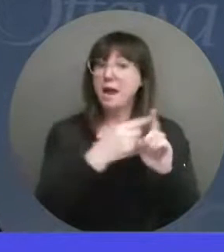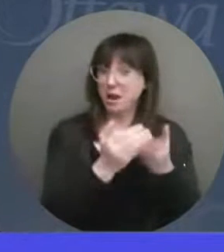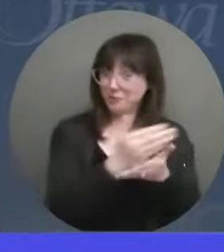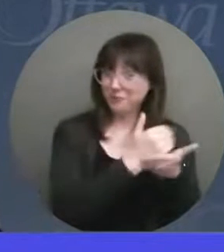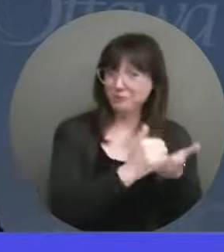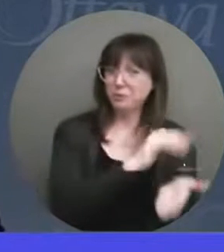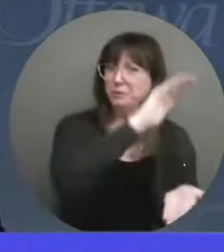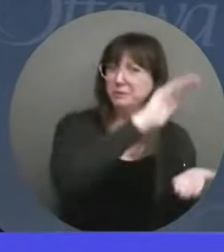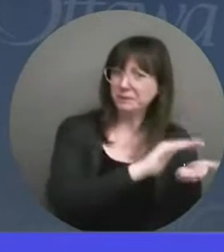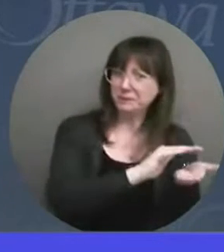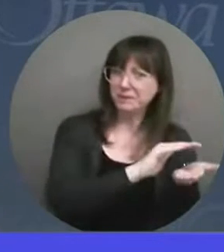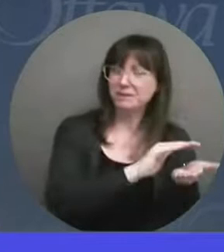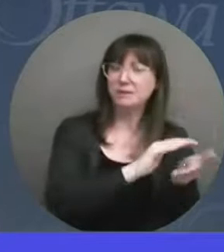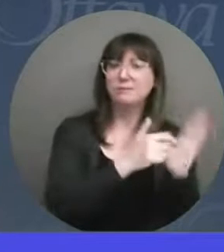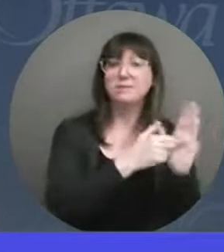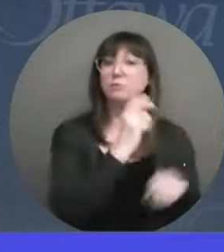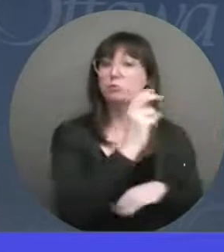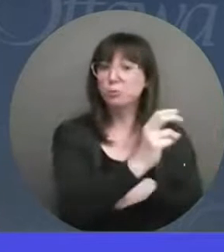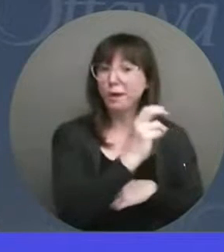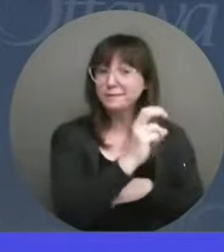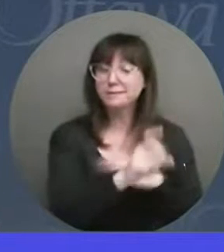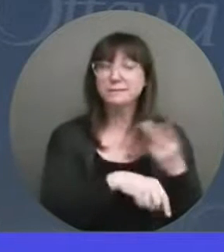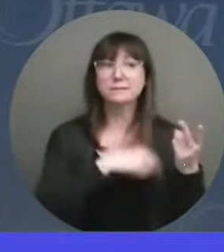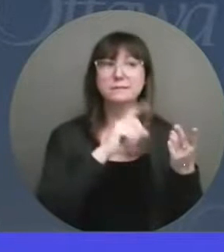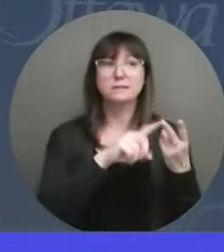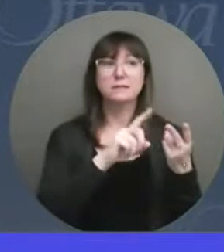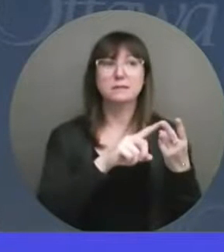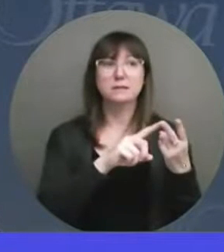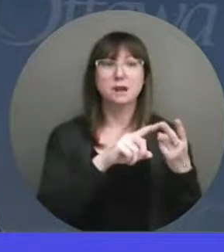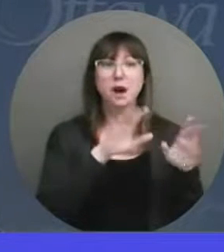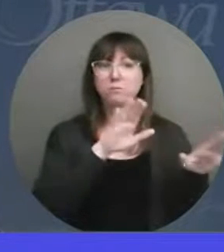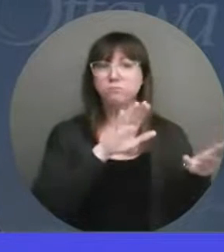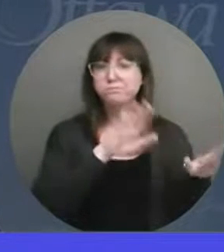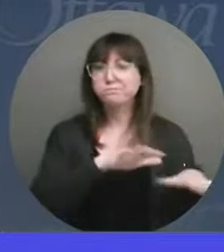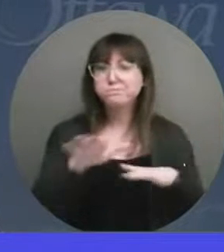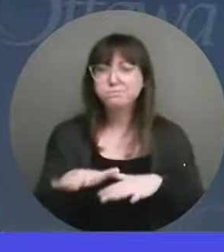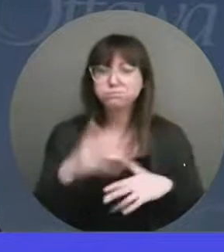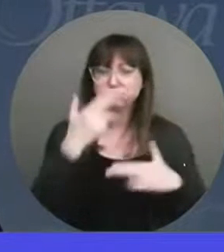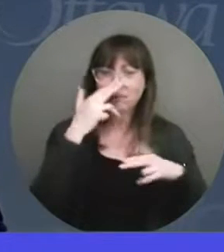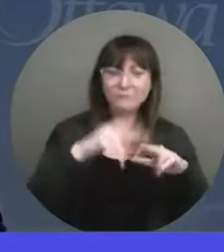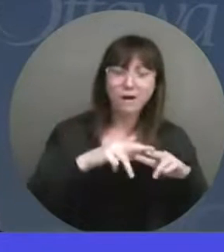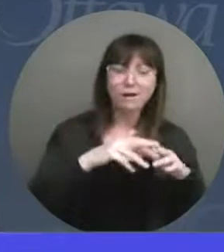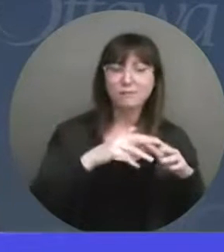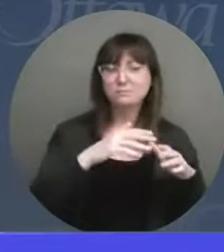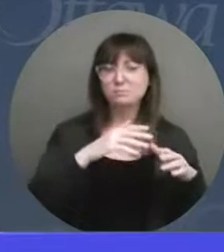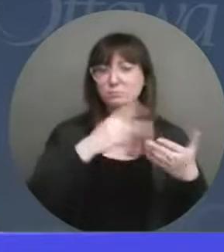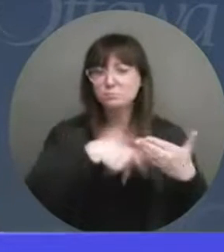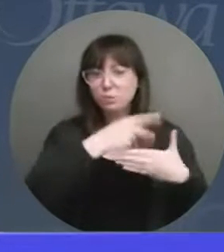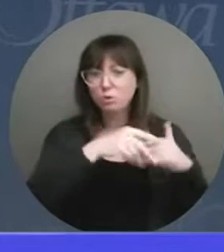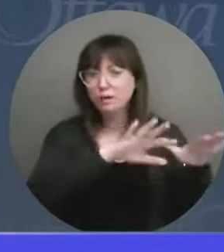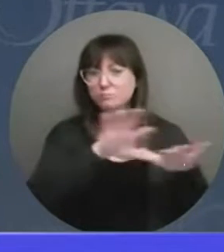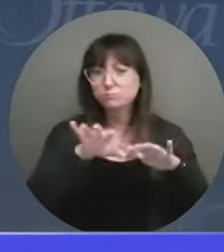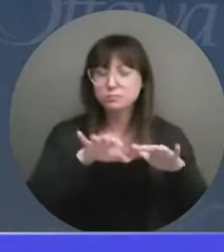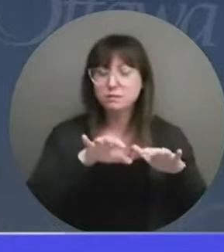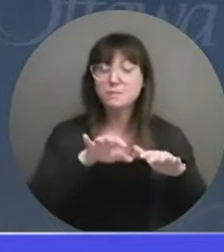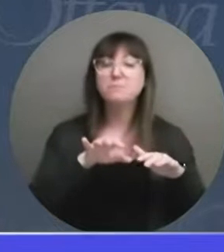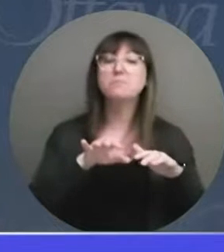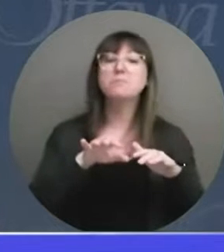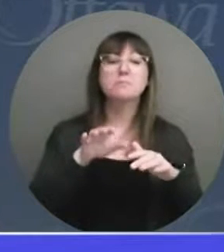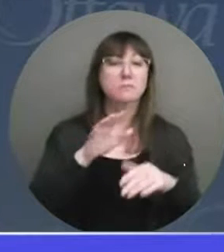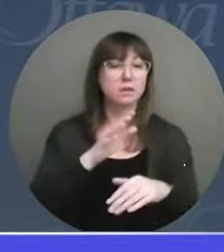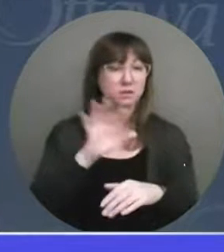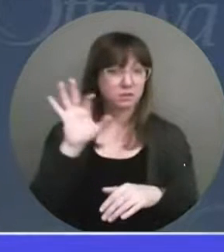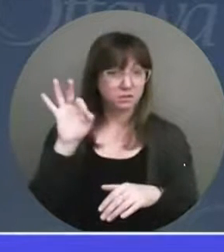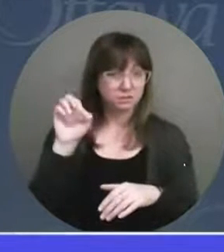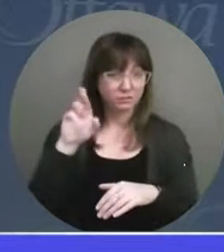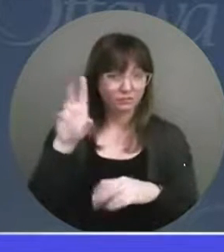like transit and obviously recreation programs. Certainly the discussions I've had with the Premier and federal